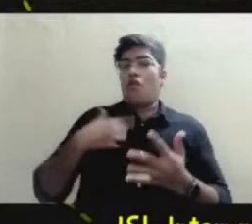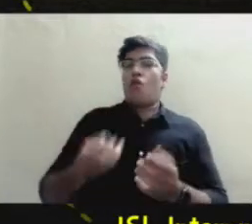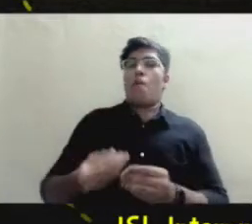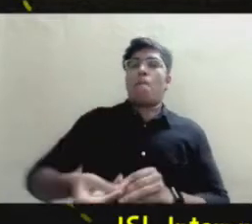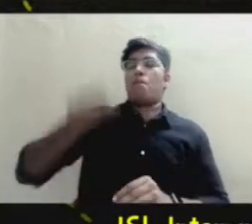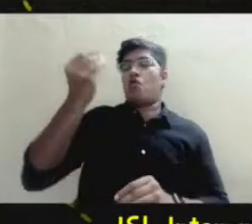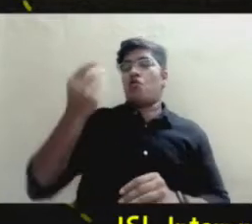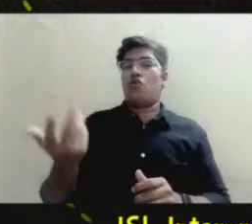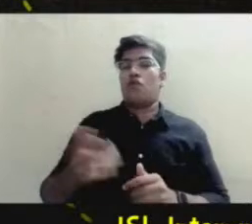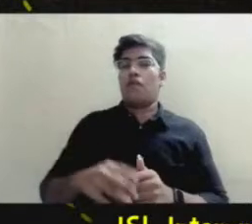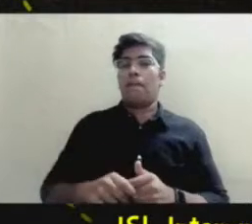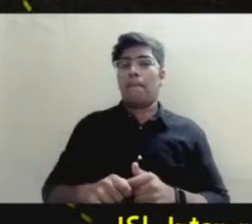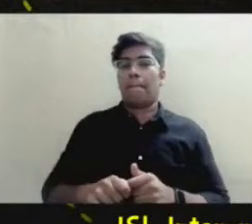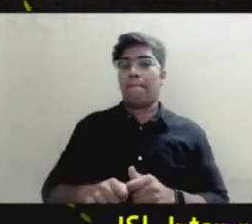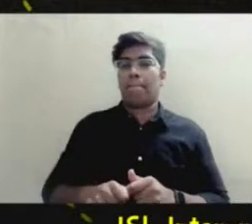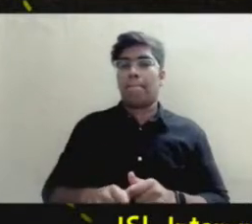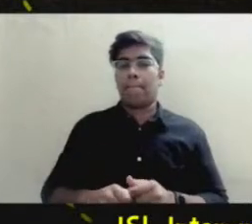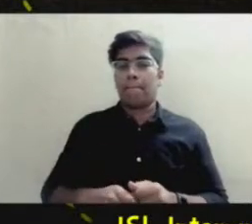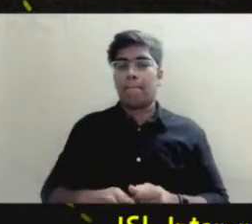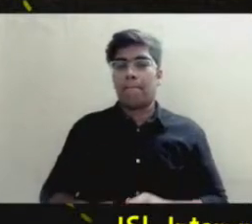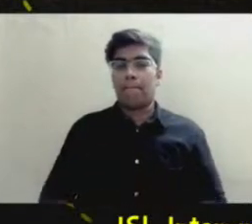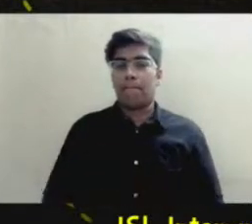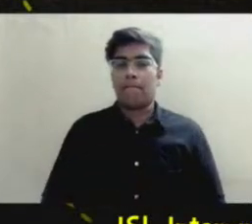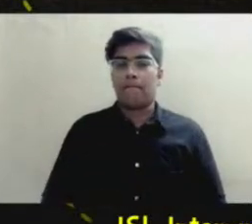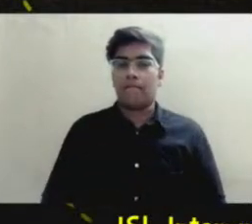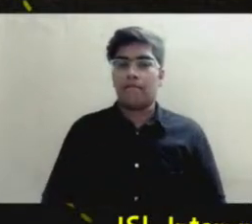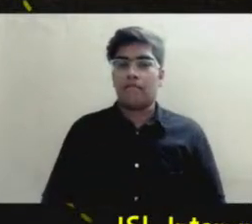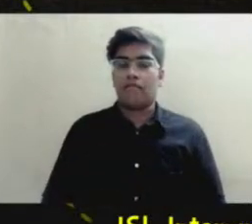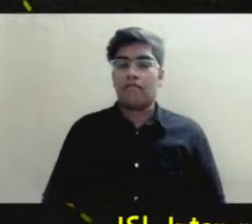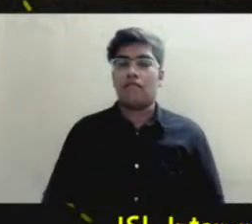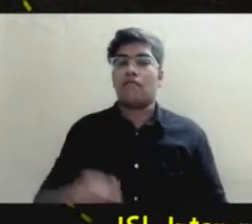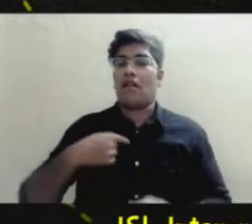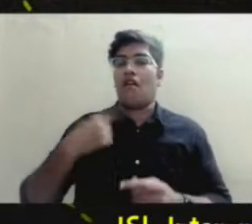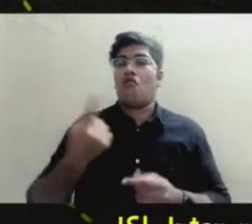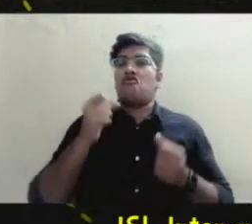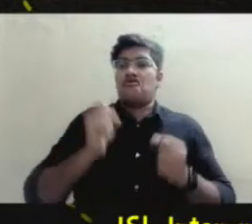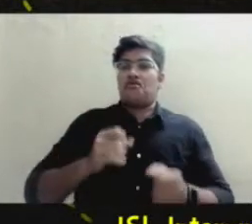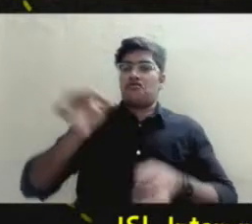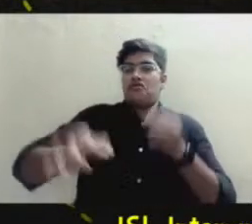priority. And I would not sit on judgment on anyone.